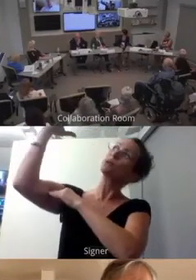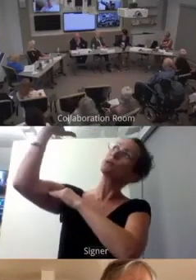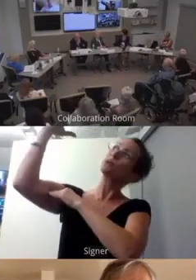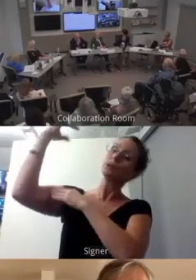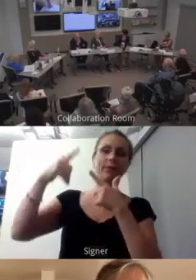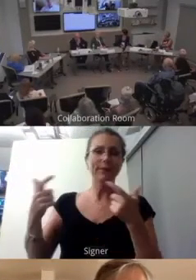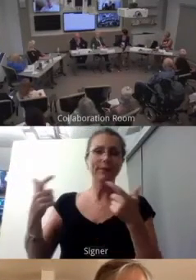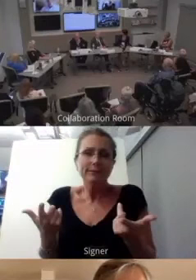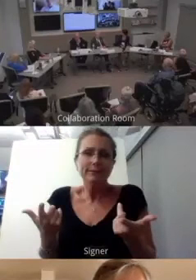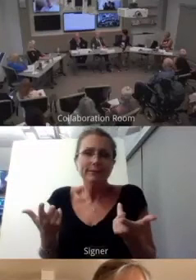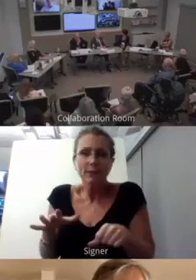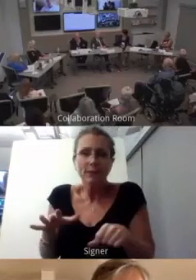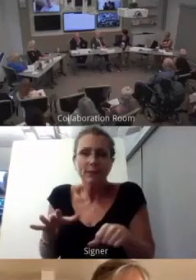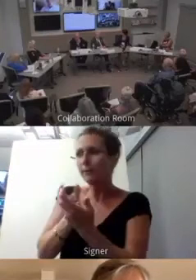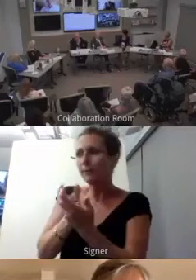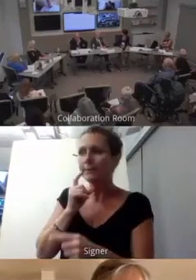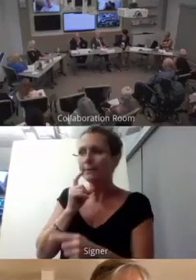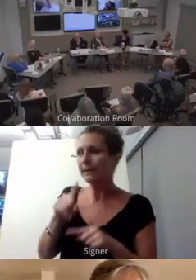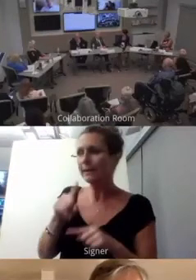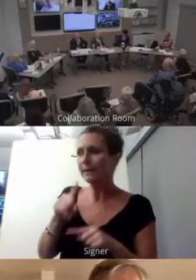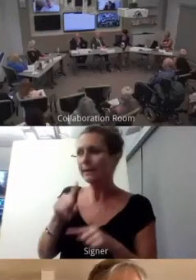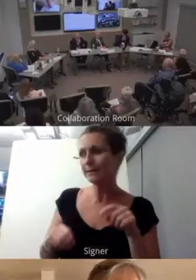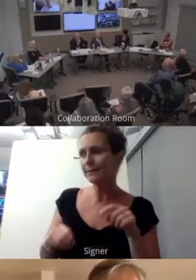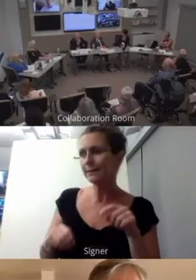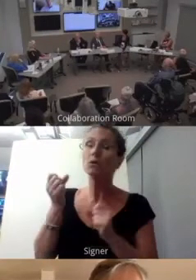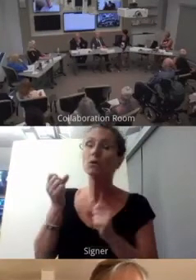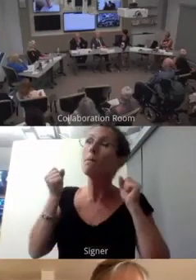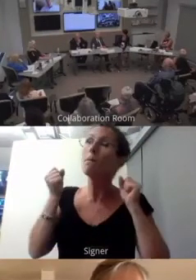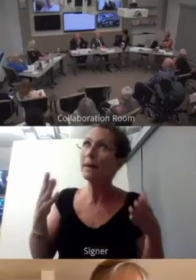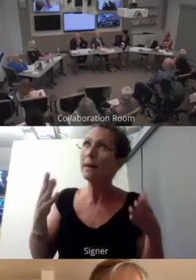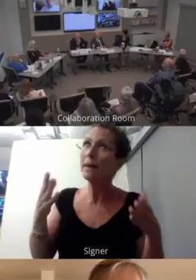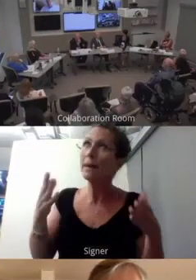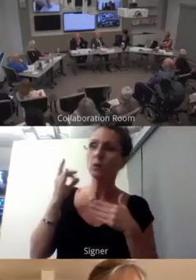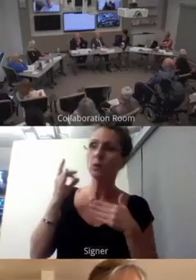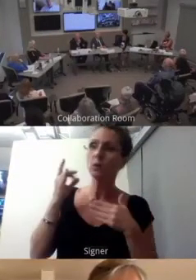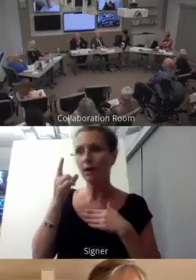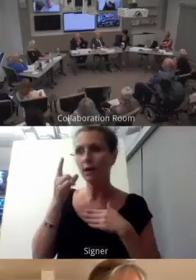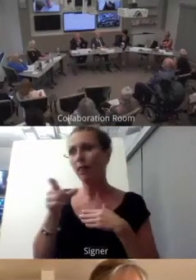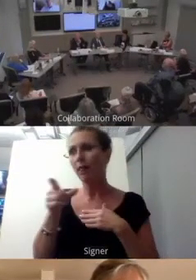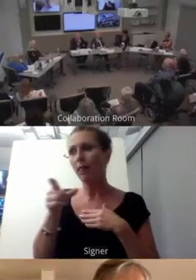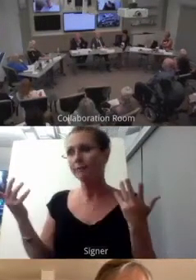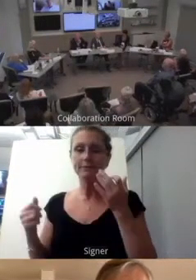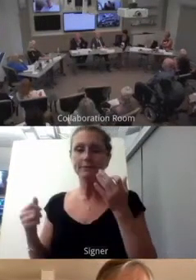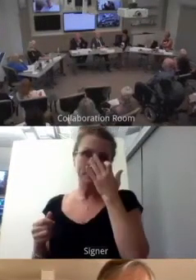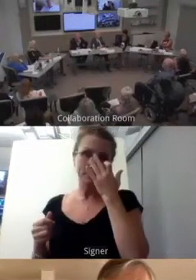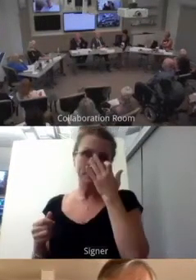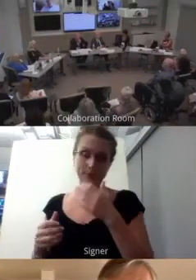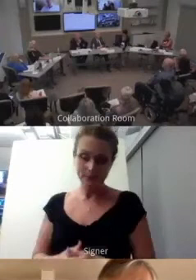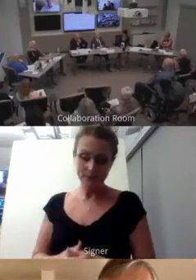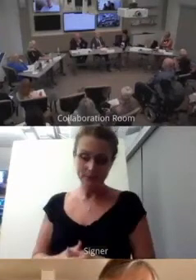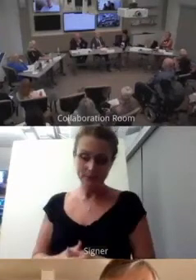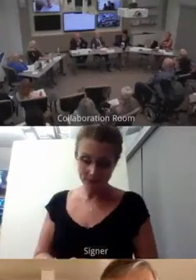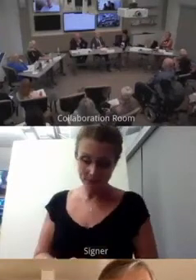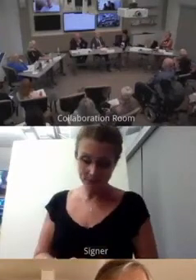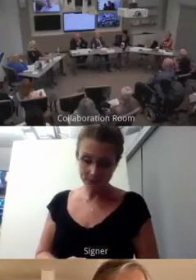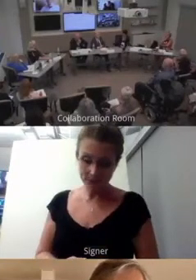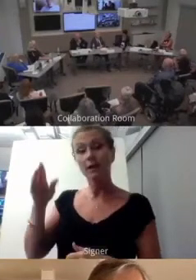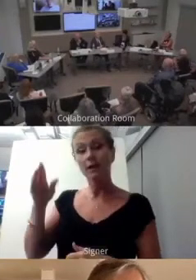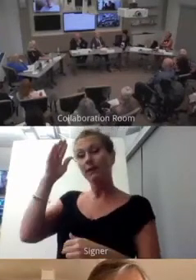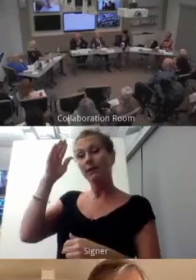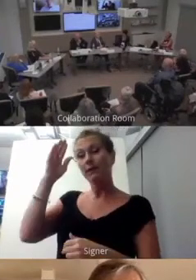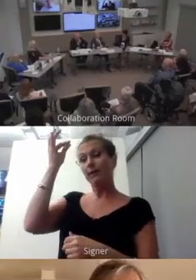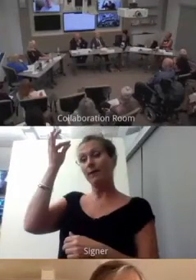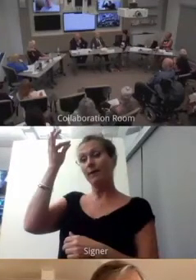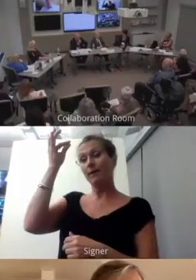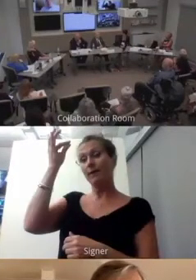if you are, the importance of having a federal structure do that is you can go against a corporation that